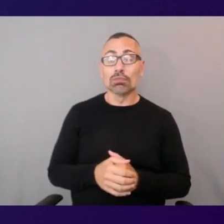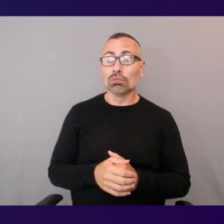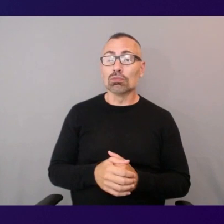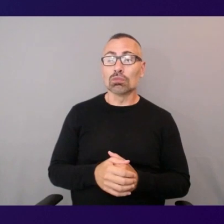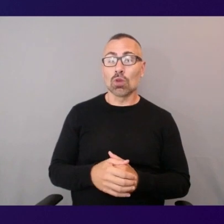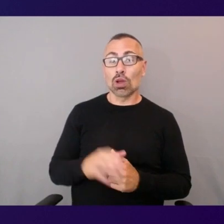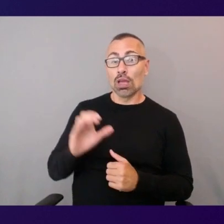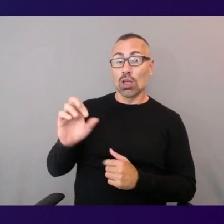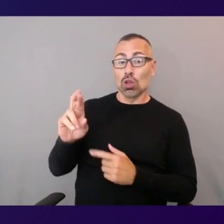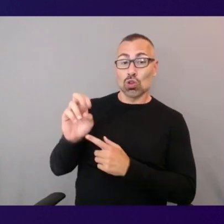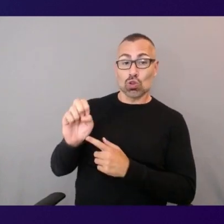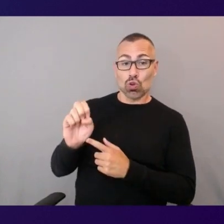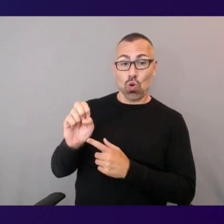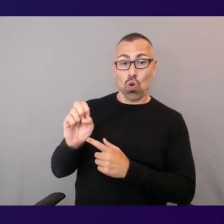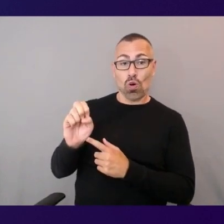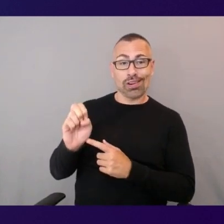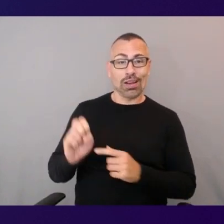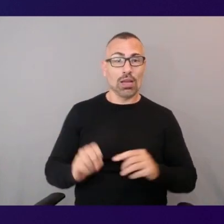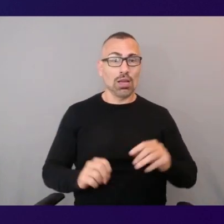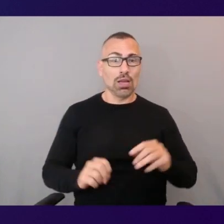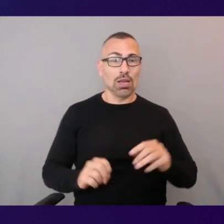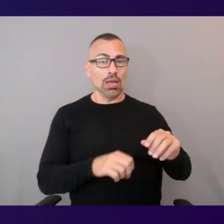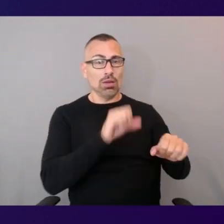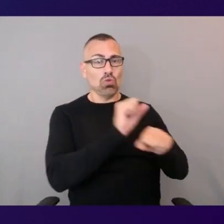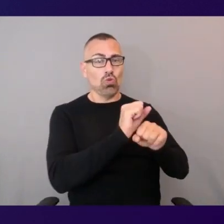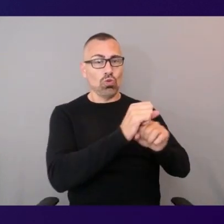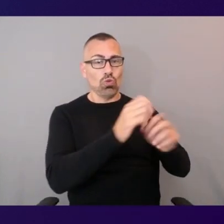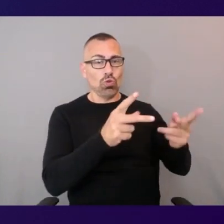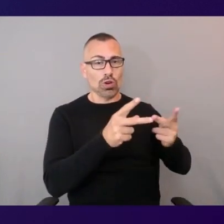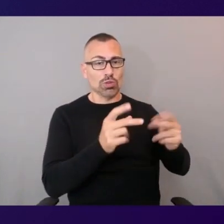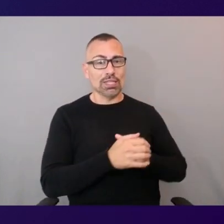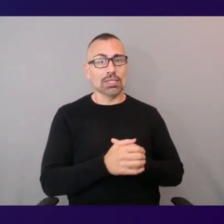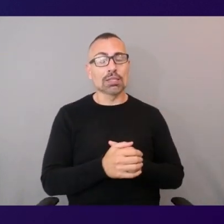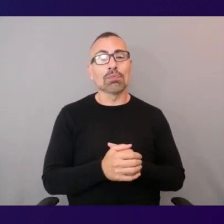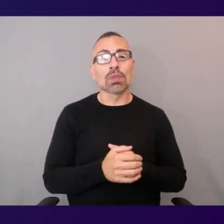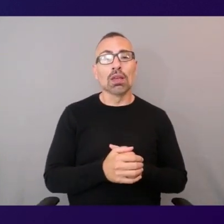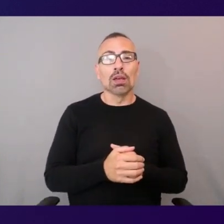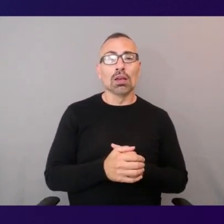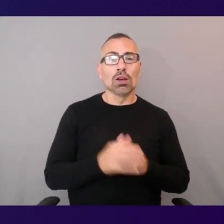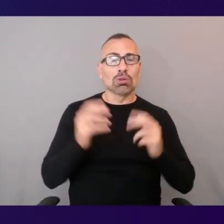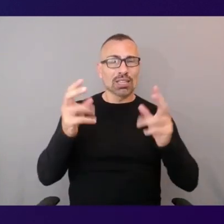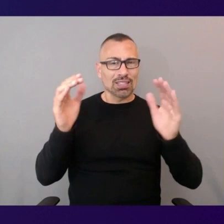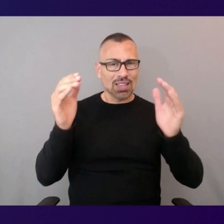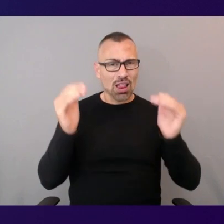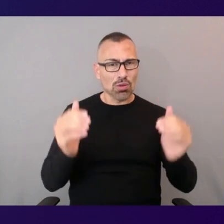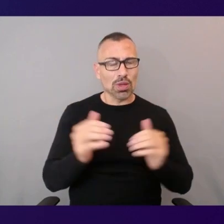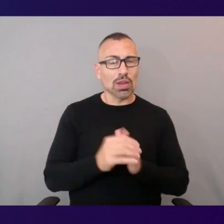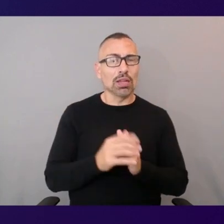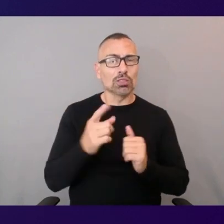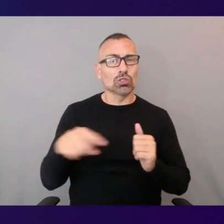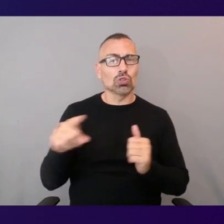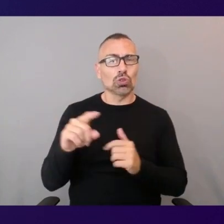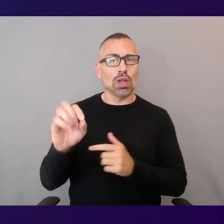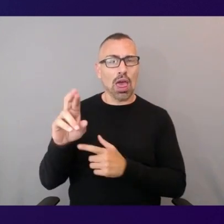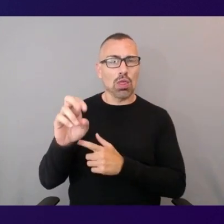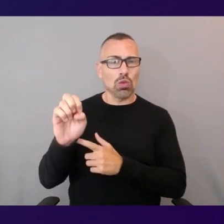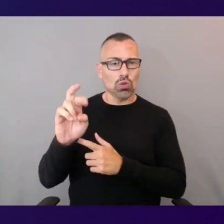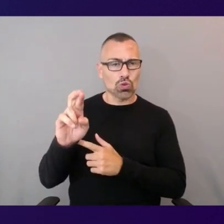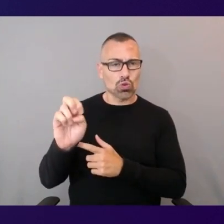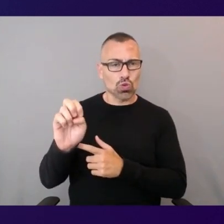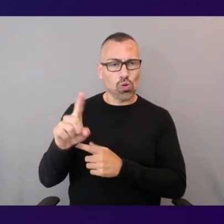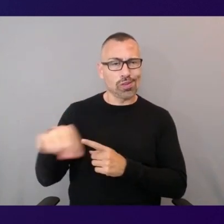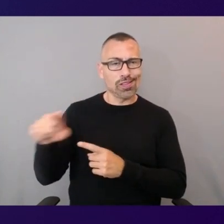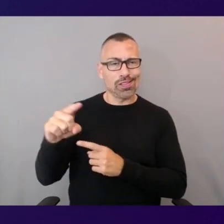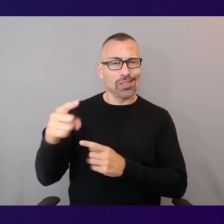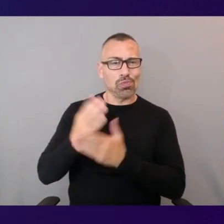Workspaces, we're taking things down a little notch, right? So that those pieces can be managed by our third-party vendors, right?